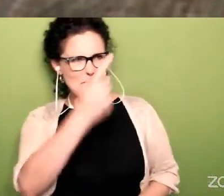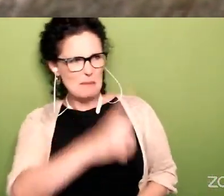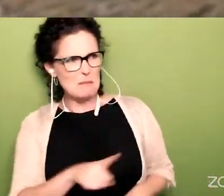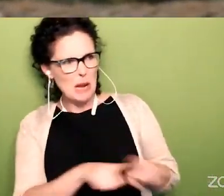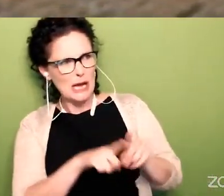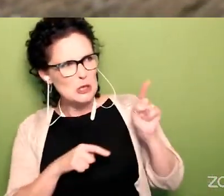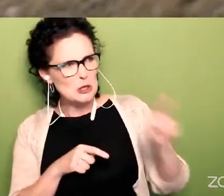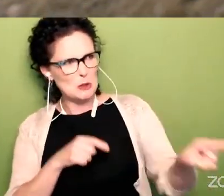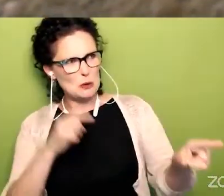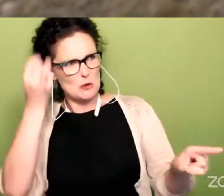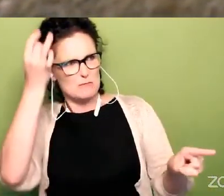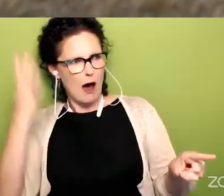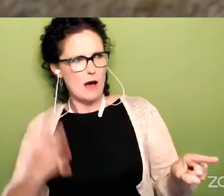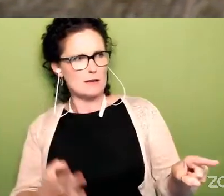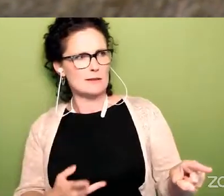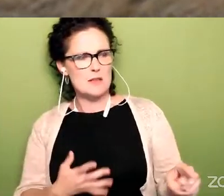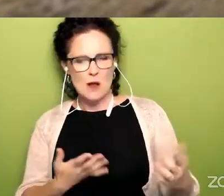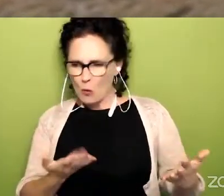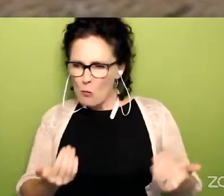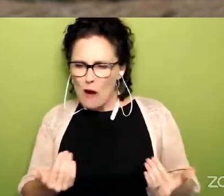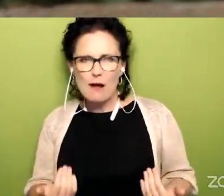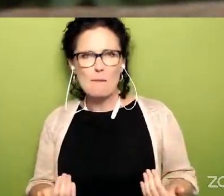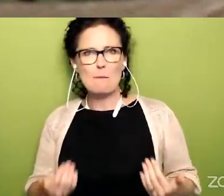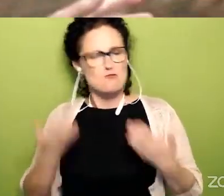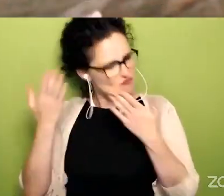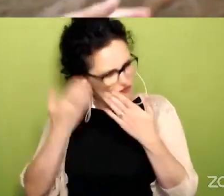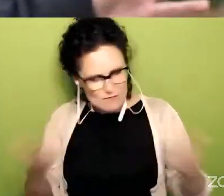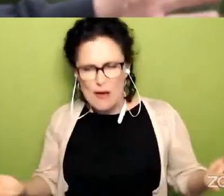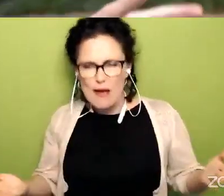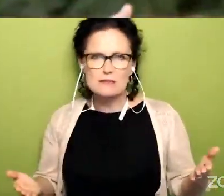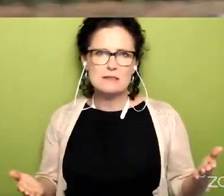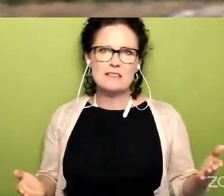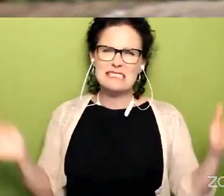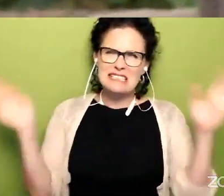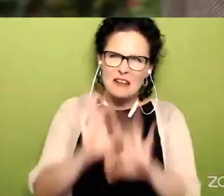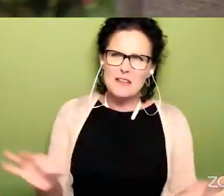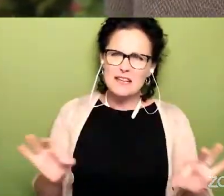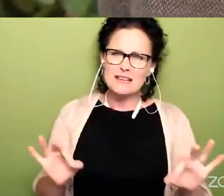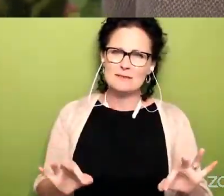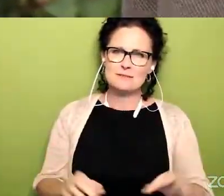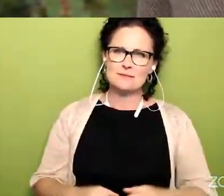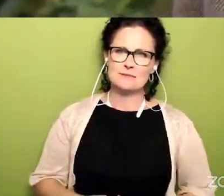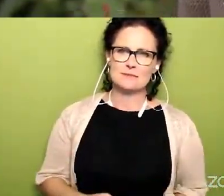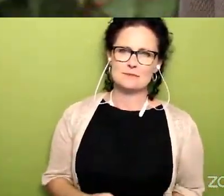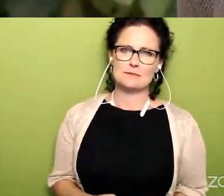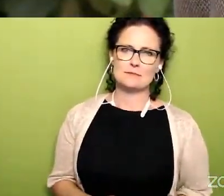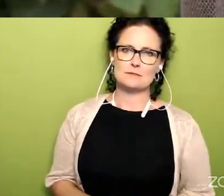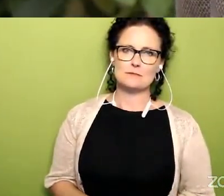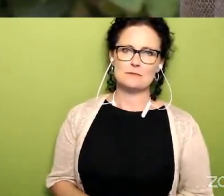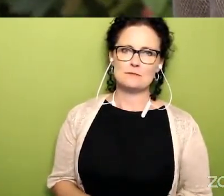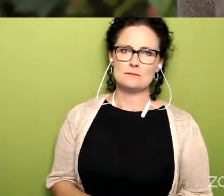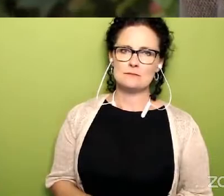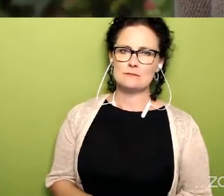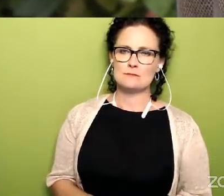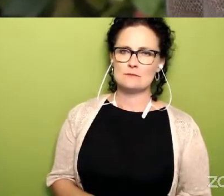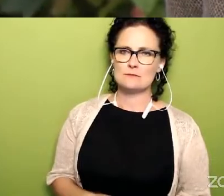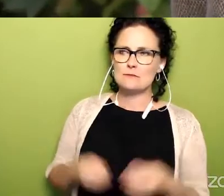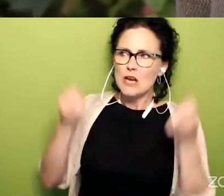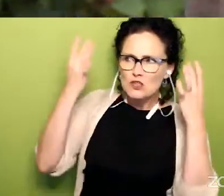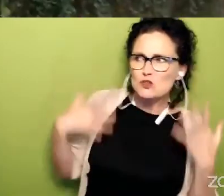Mandeep. See what you have done. Again? What, look, I was out of order to say those things. Of course you're worried.